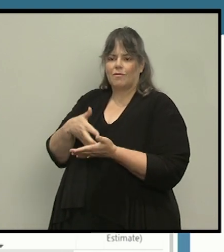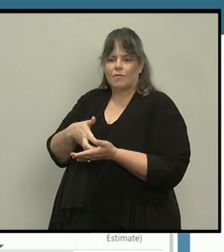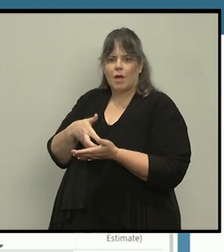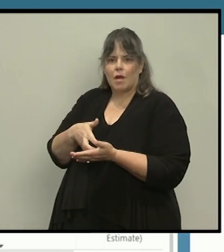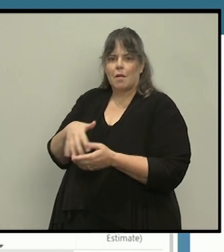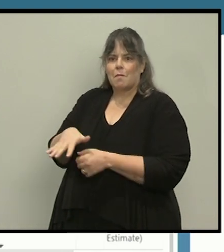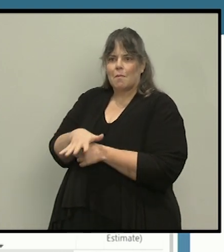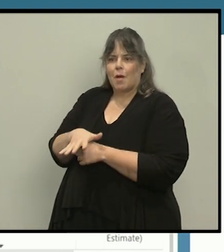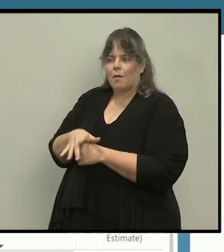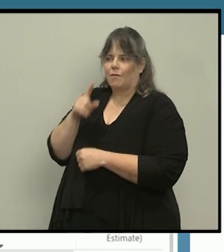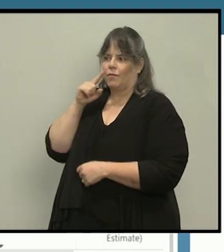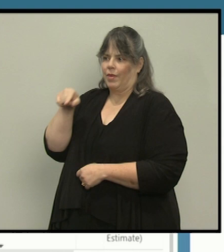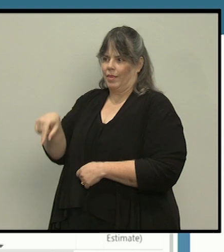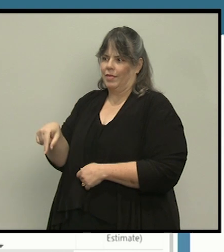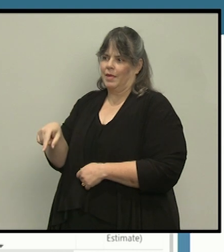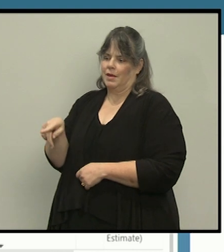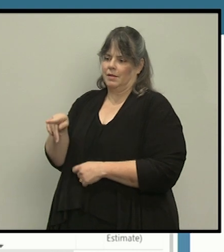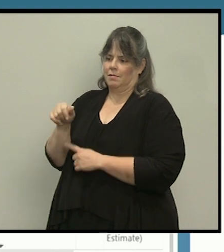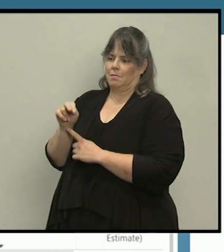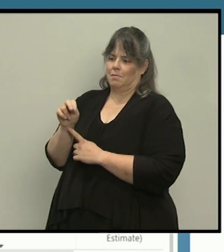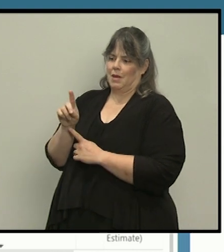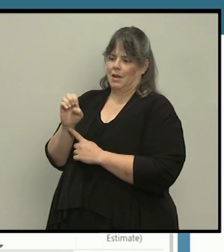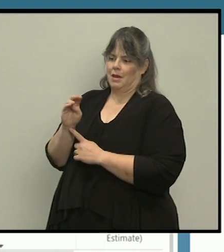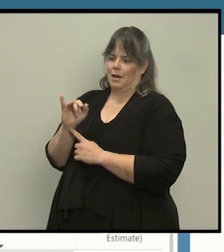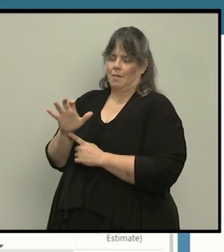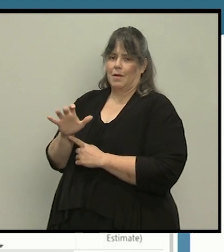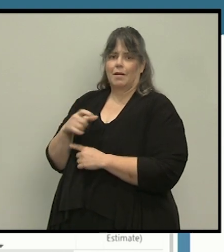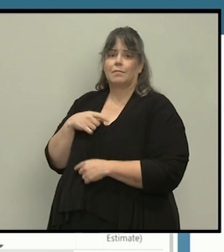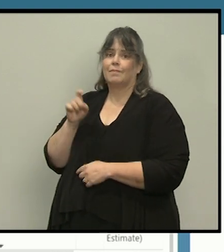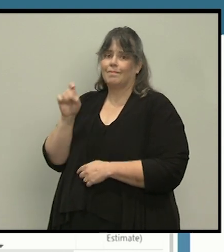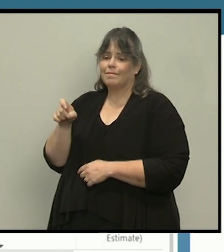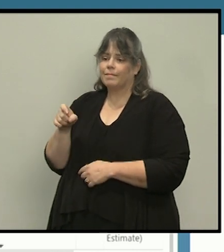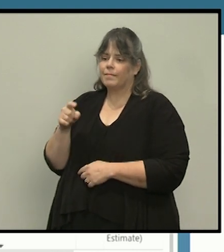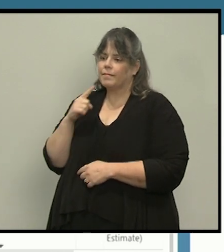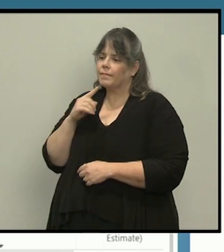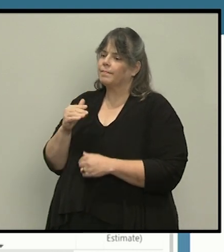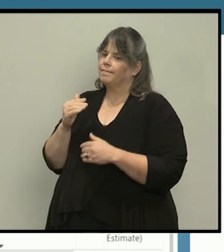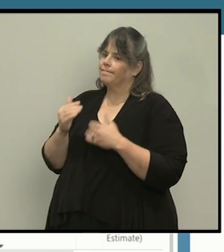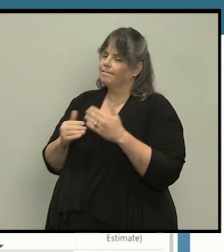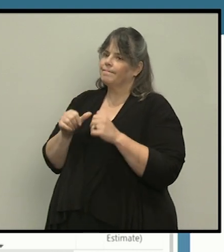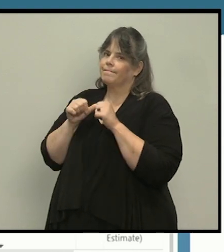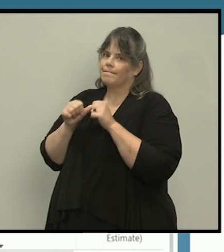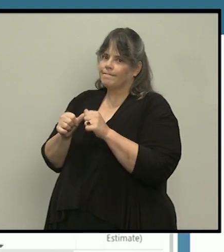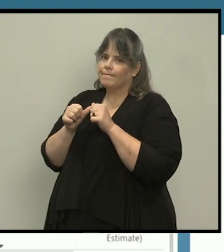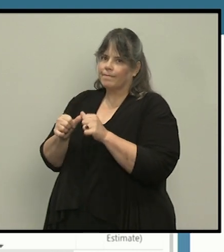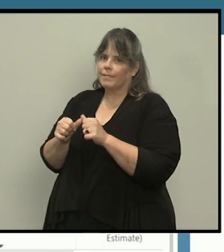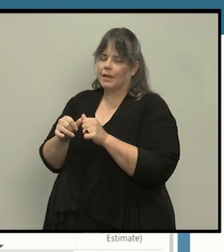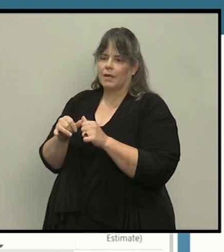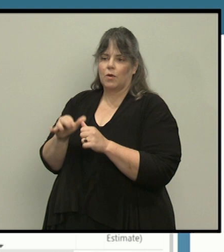to this pandemic. We must make progress in reducing the spread of coronavirus